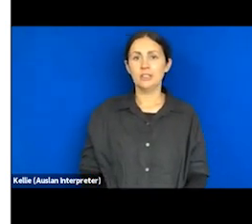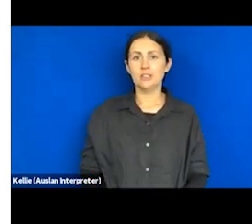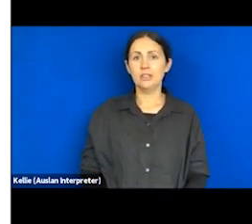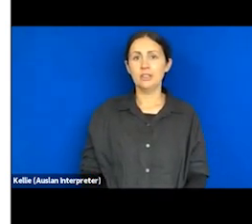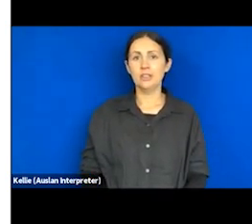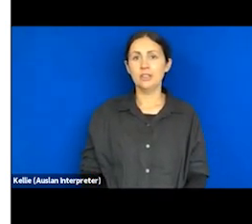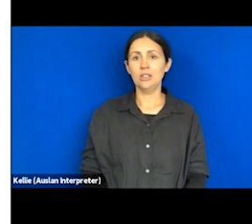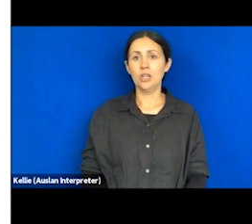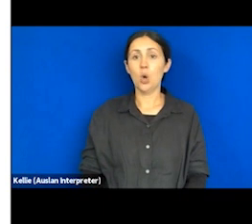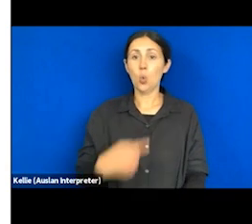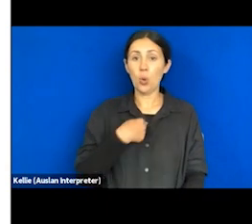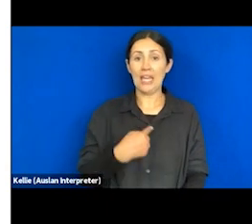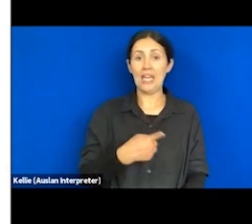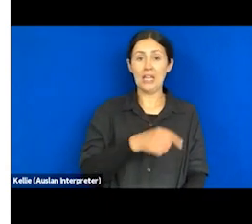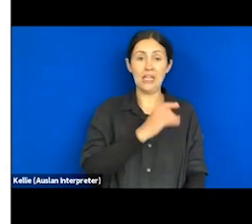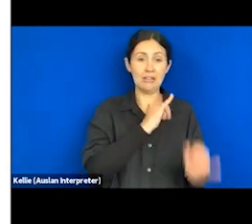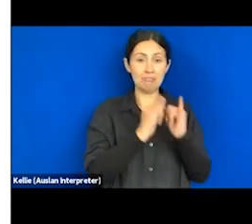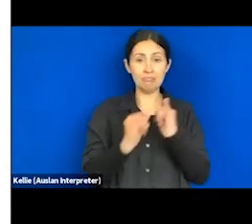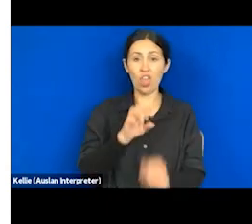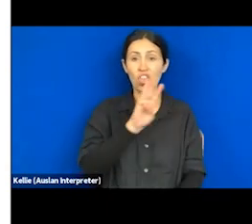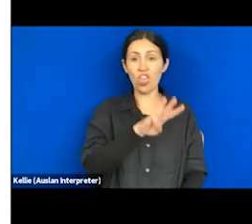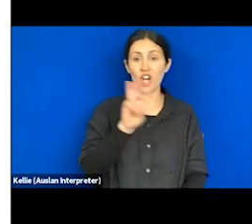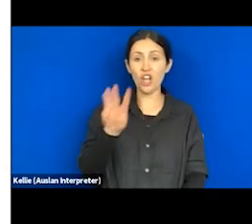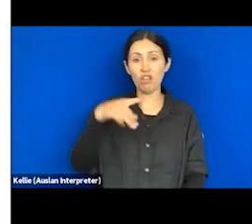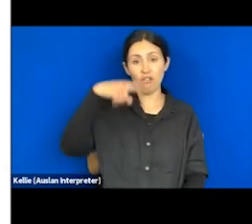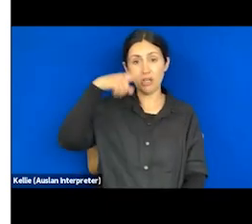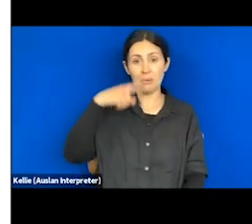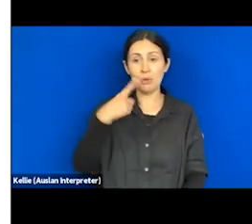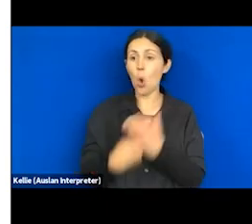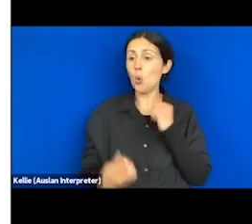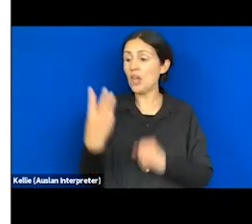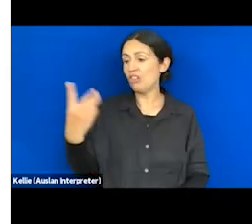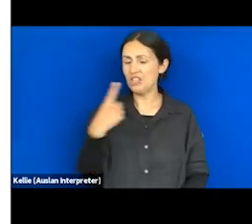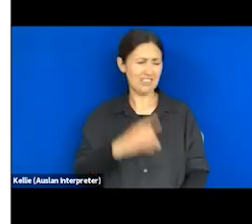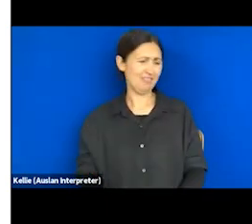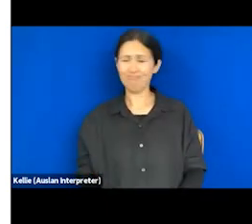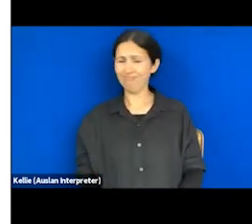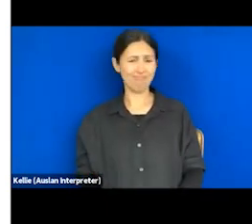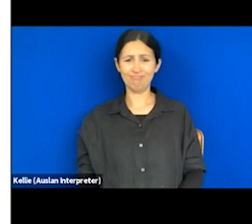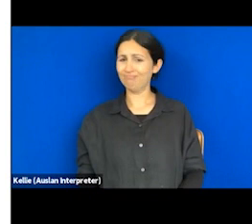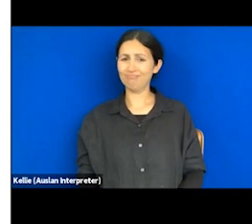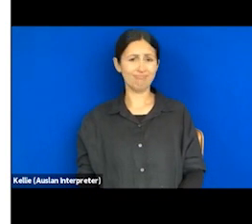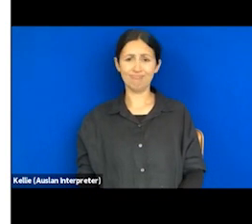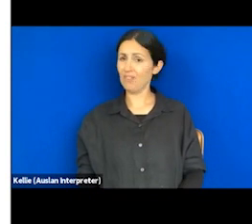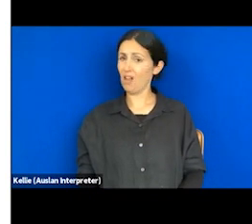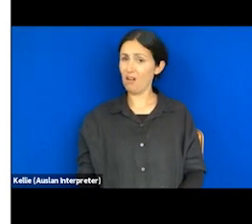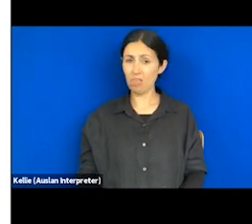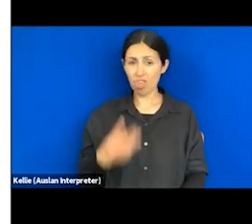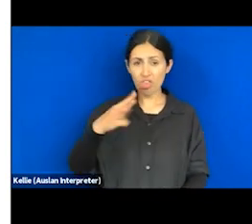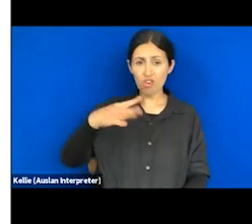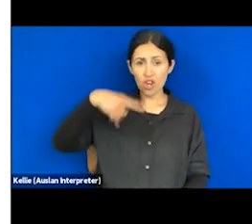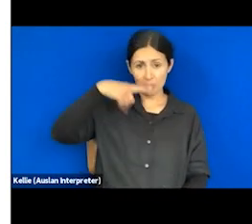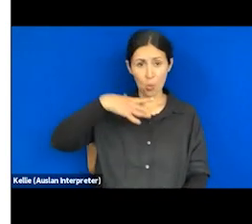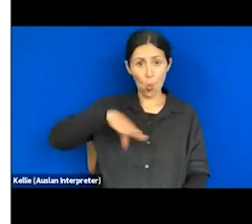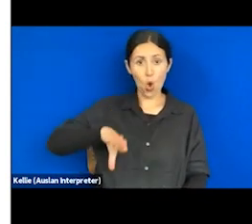for this trial, only 3 people were not interested in participating. And of those offered participation in the trial,